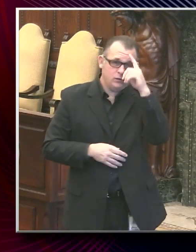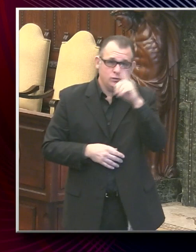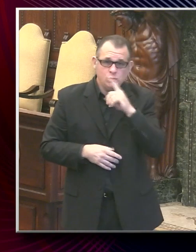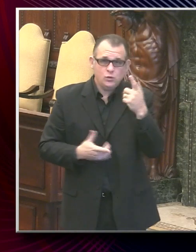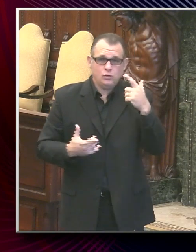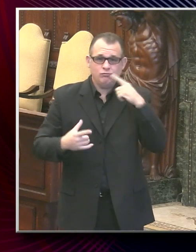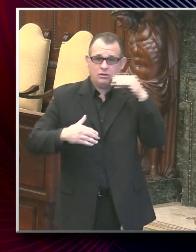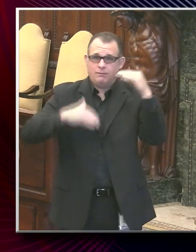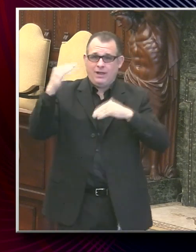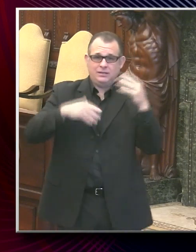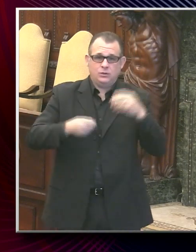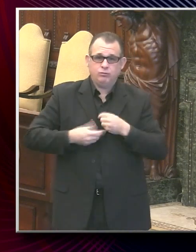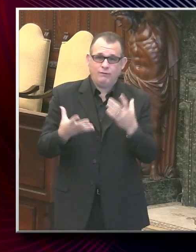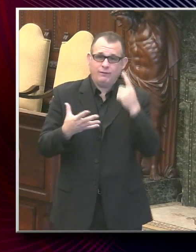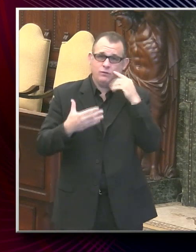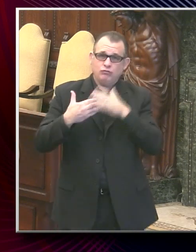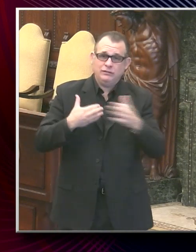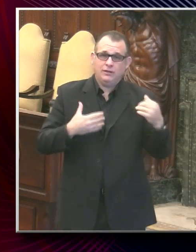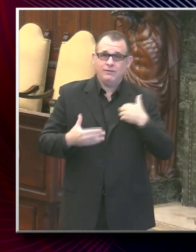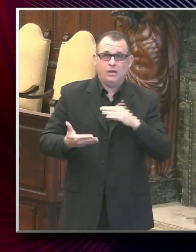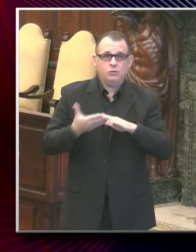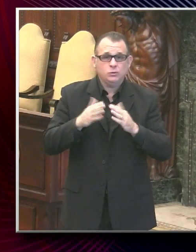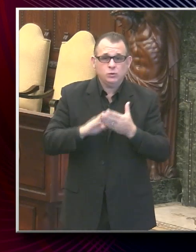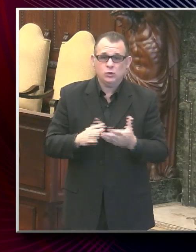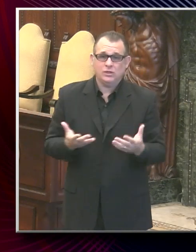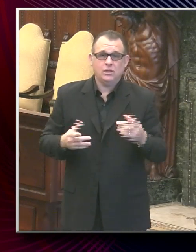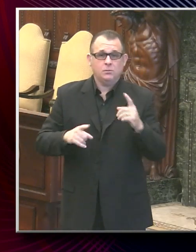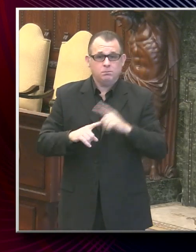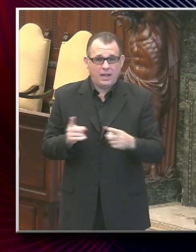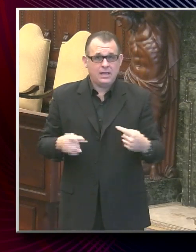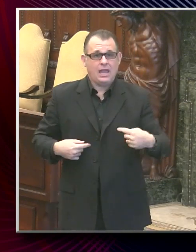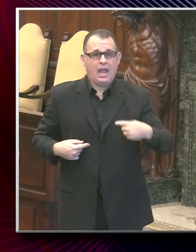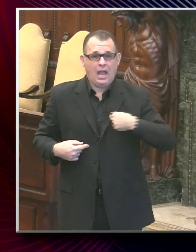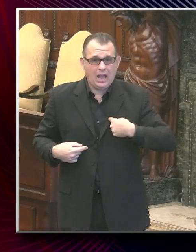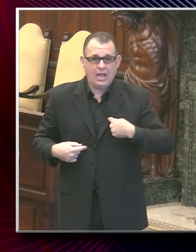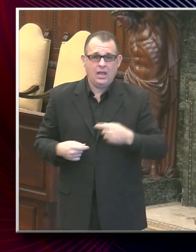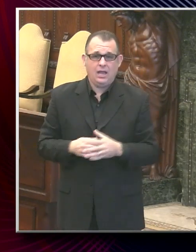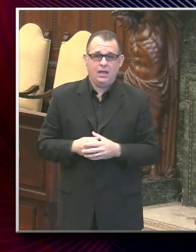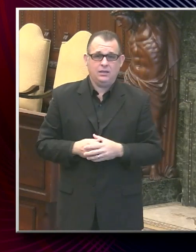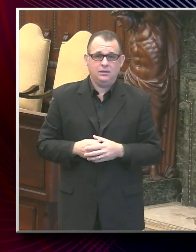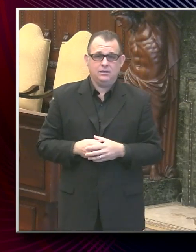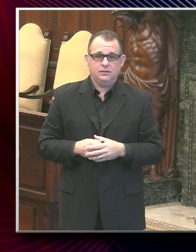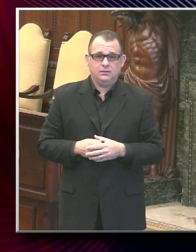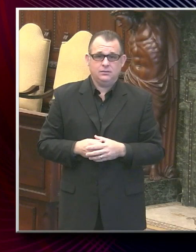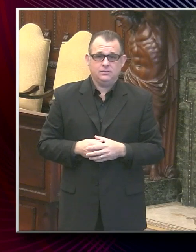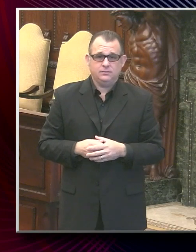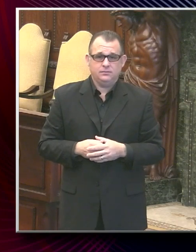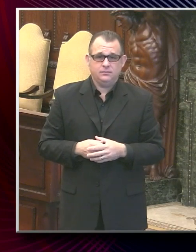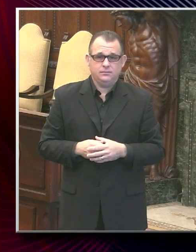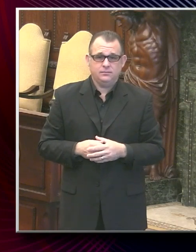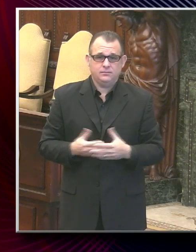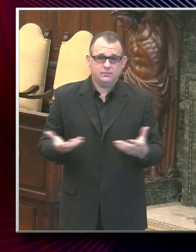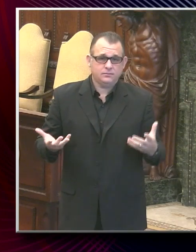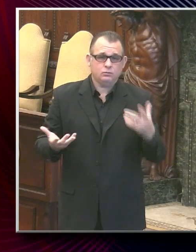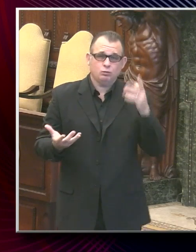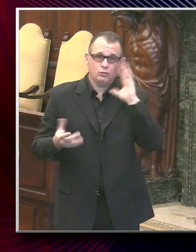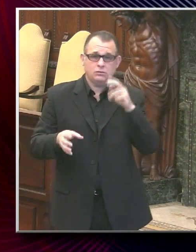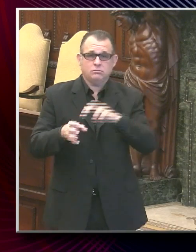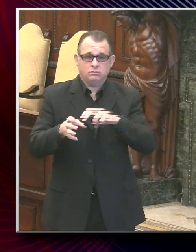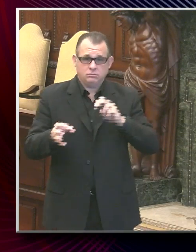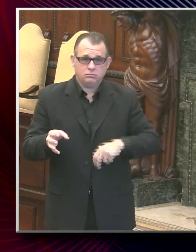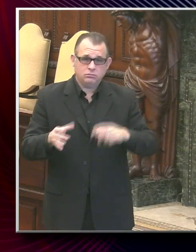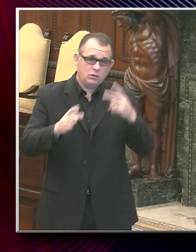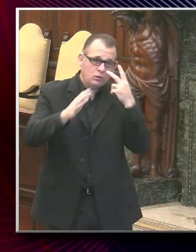our city. But I am not naive and look forward to the city's